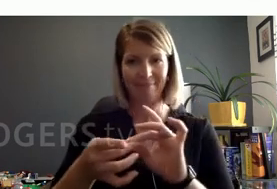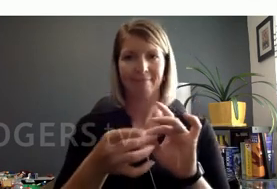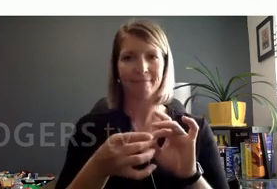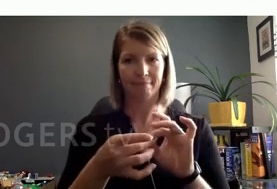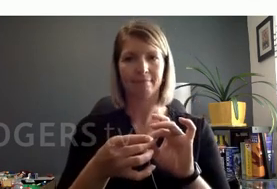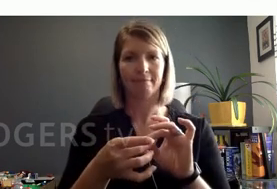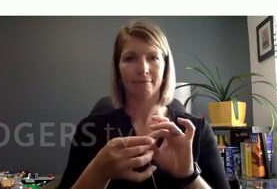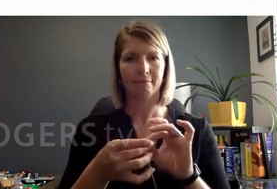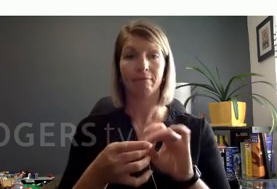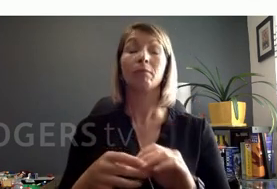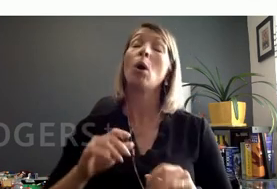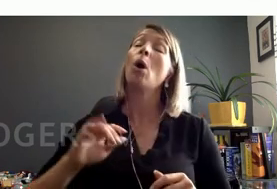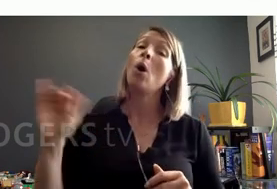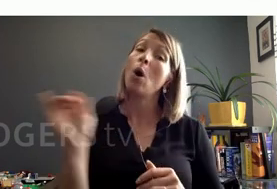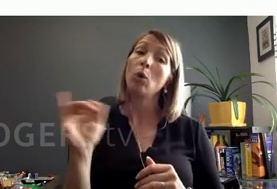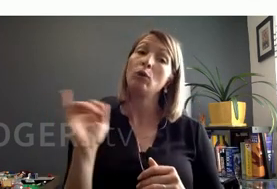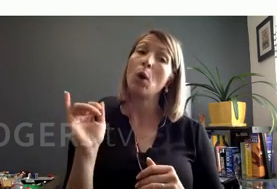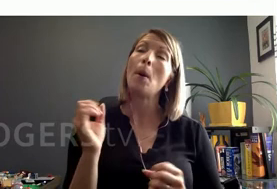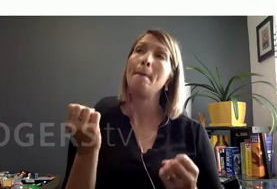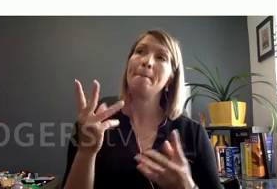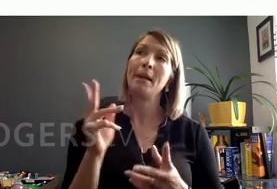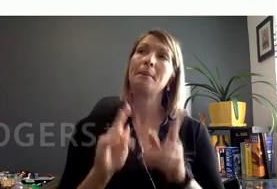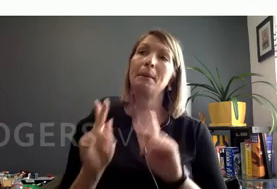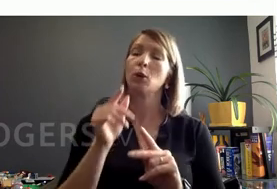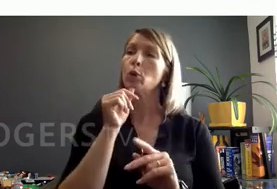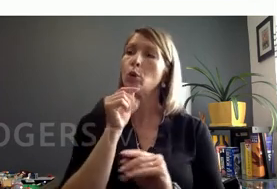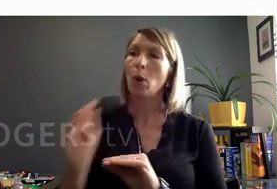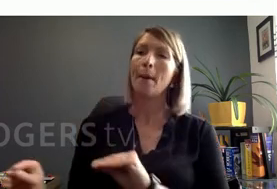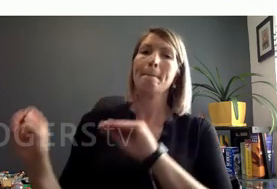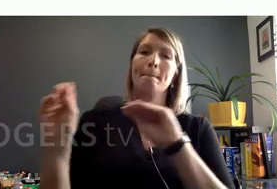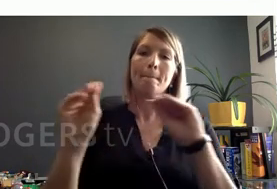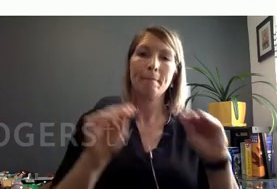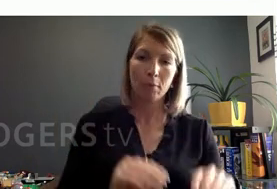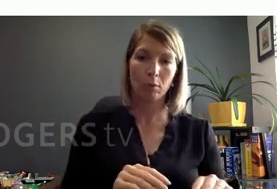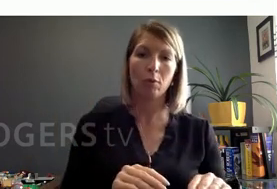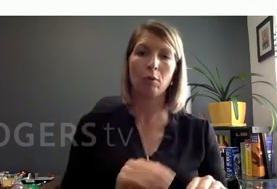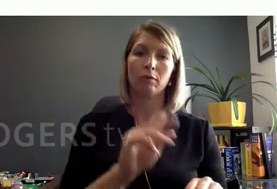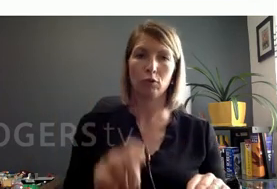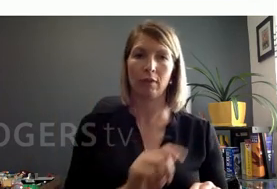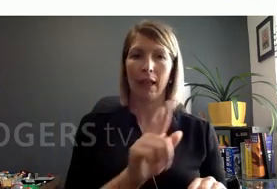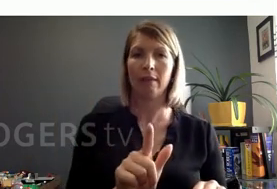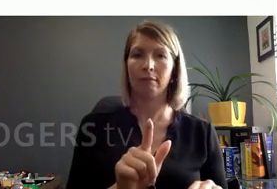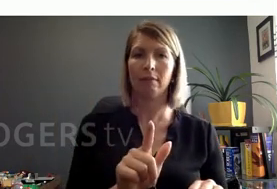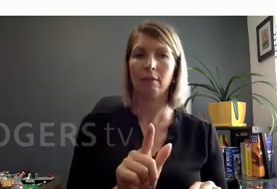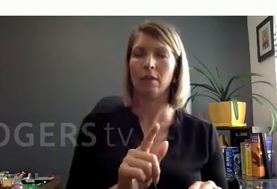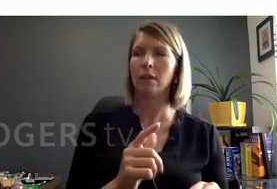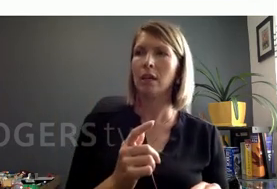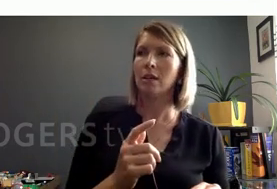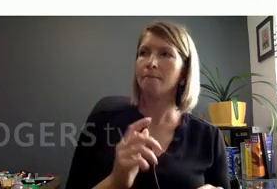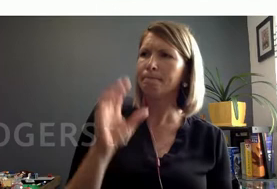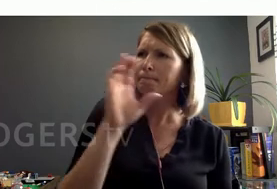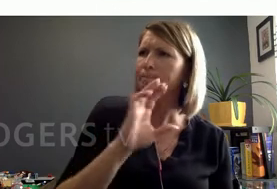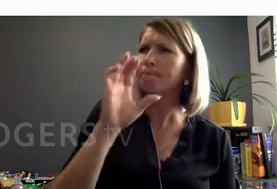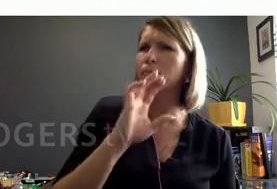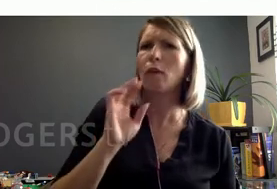of the folks that move here from other countries, it can be really challenging to find a community at first. It